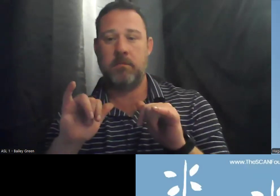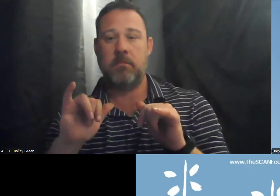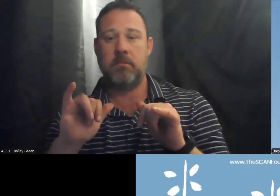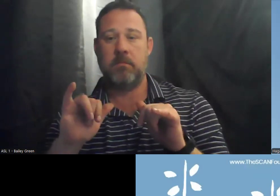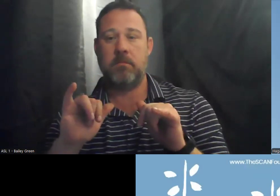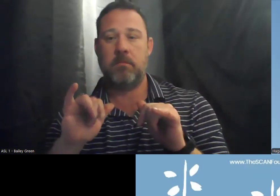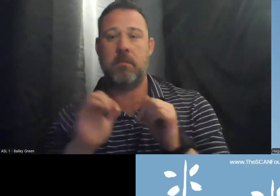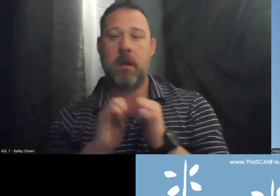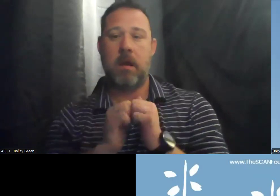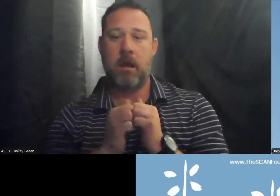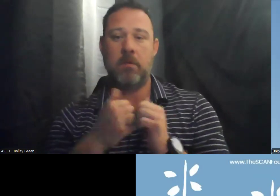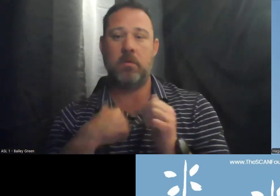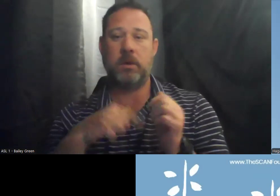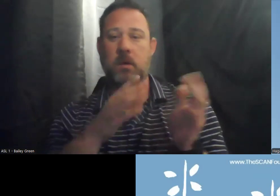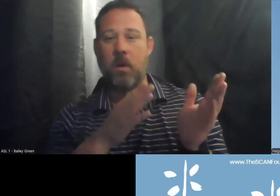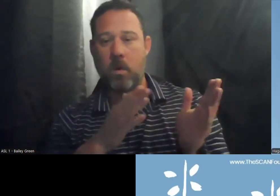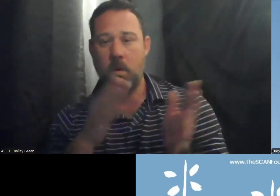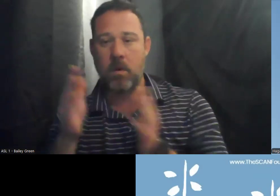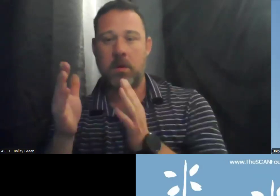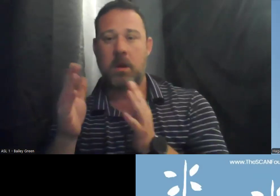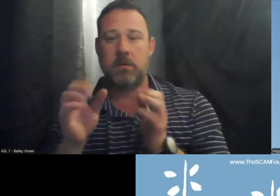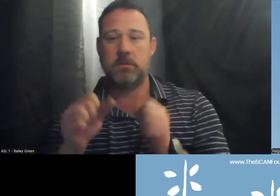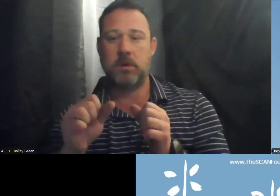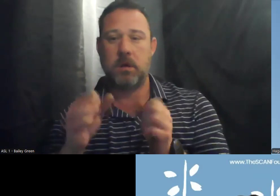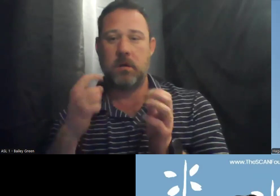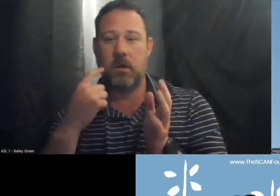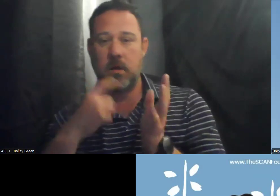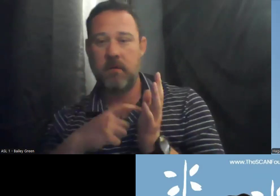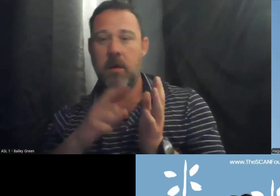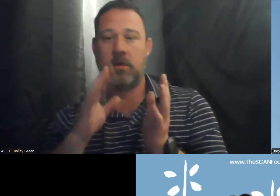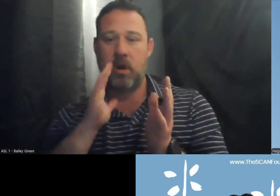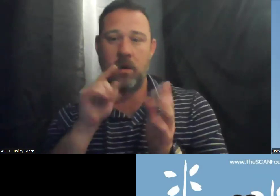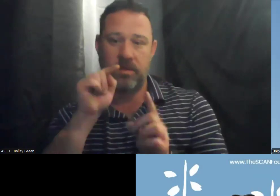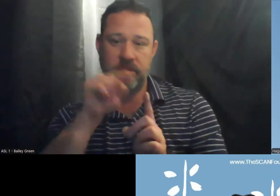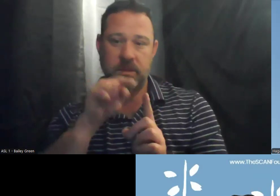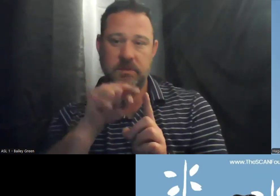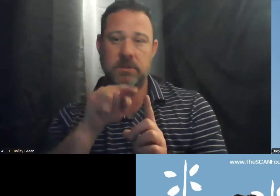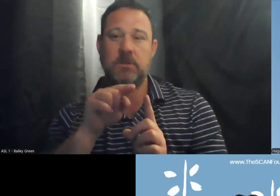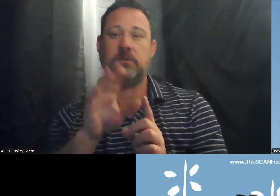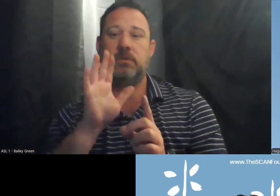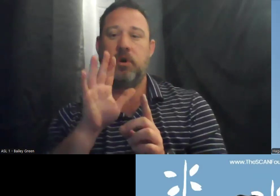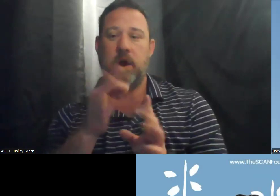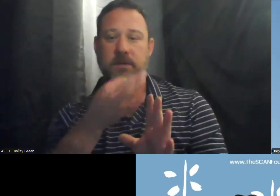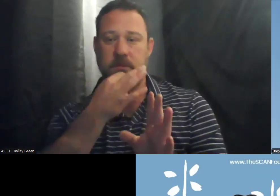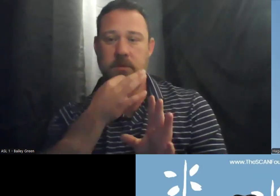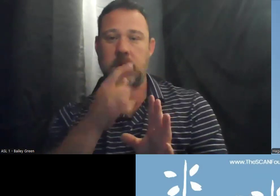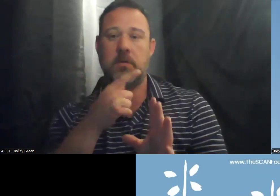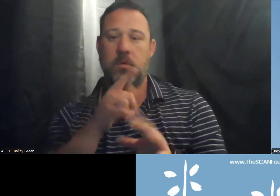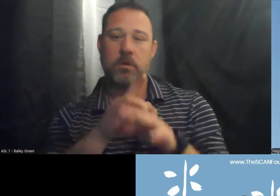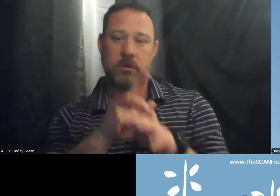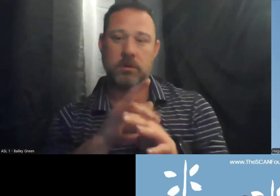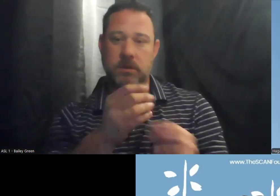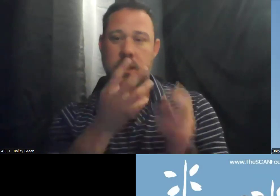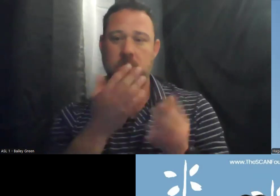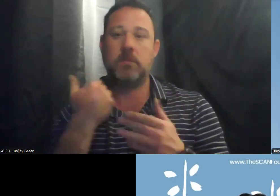You know, how do we also kind of organize in a way where we identify that, like, you know what, this thing is your expertise and we're going to lean on you to tell us